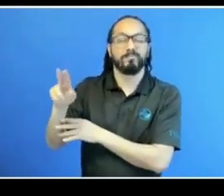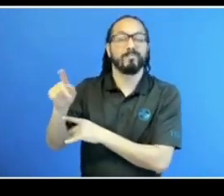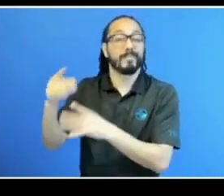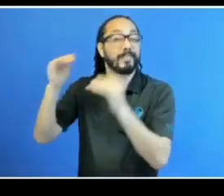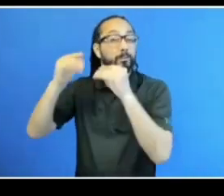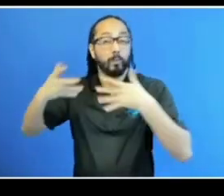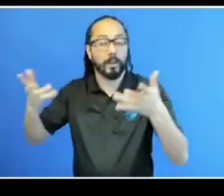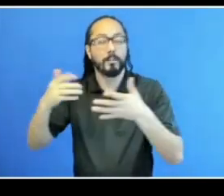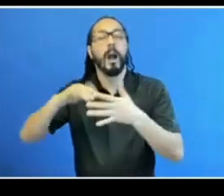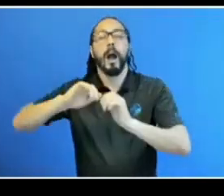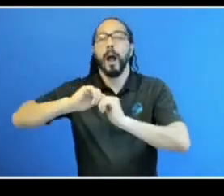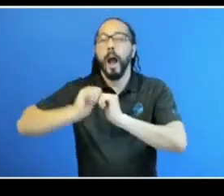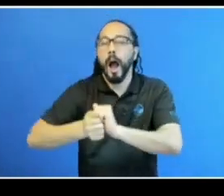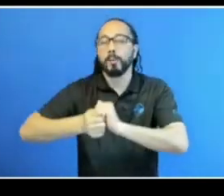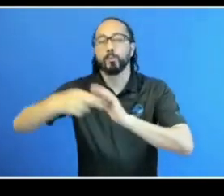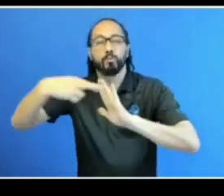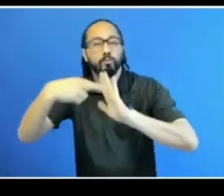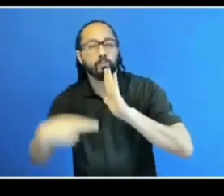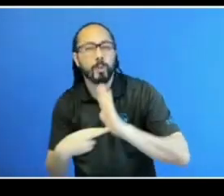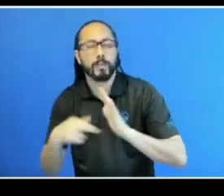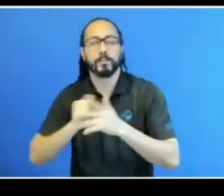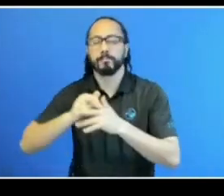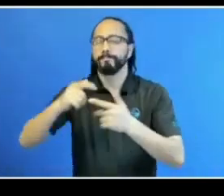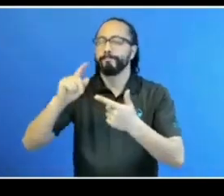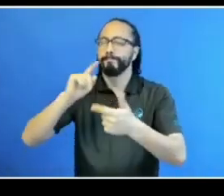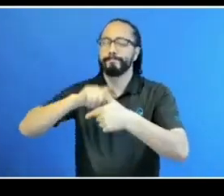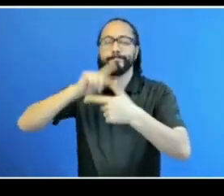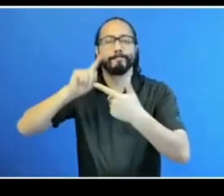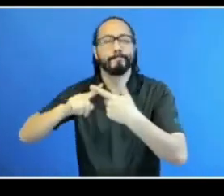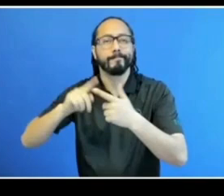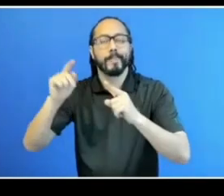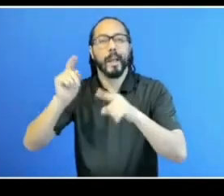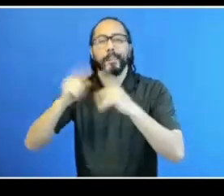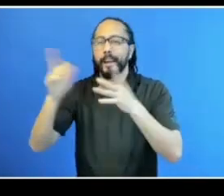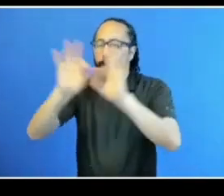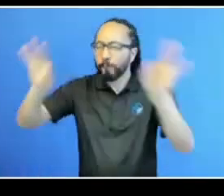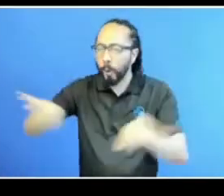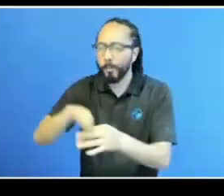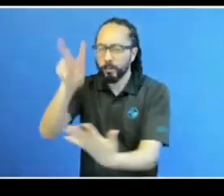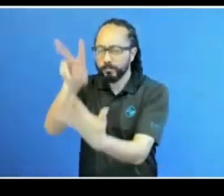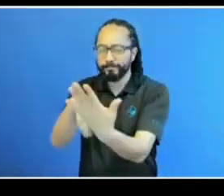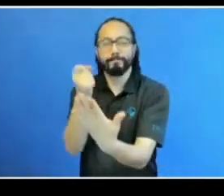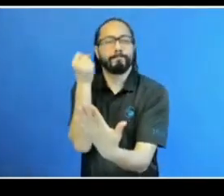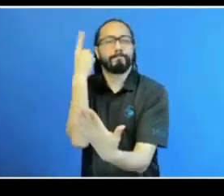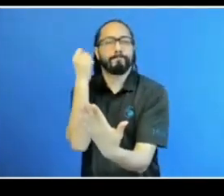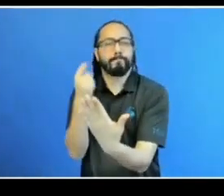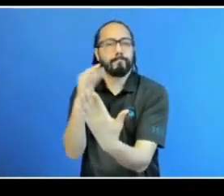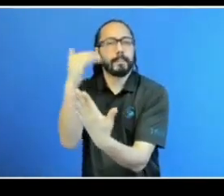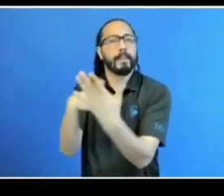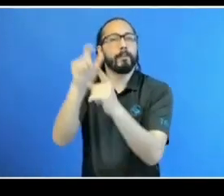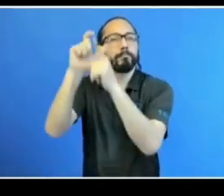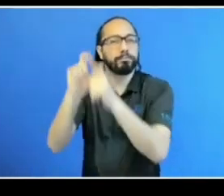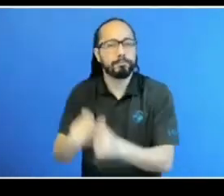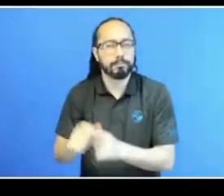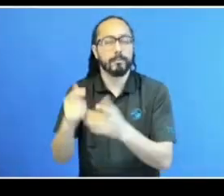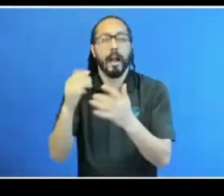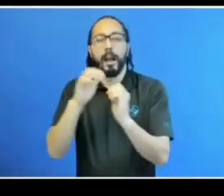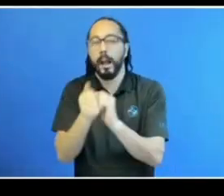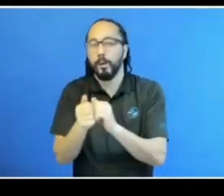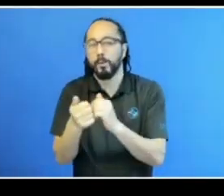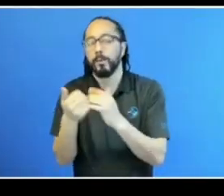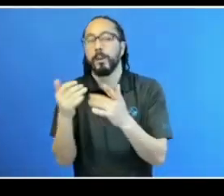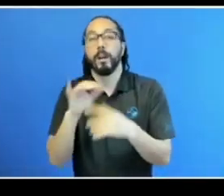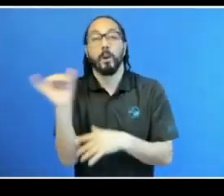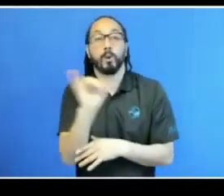you know, the terminology used on the files and forms that you would have to fill out, how you do